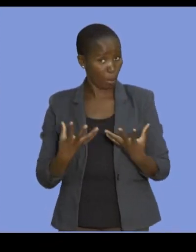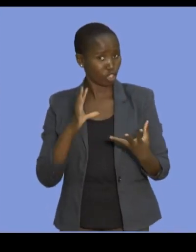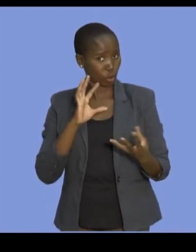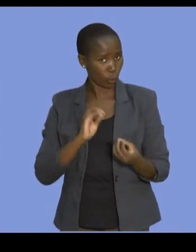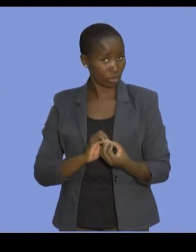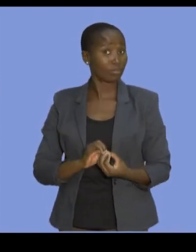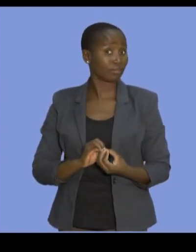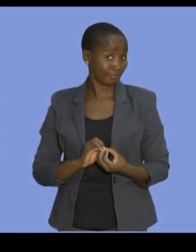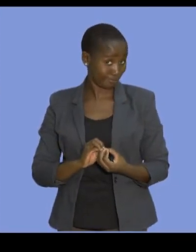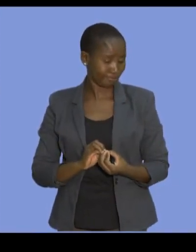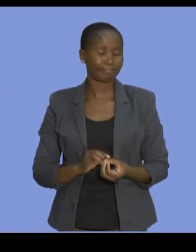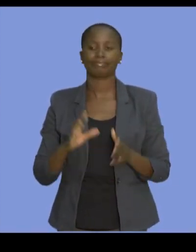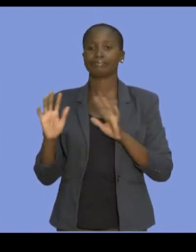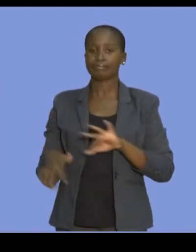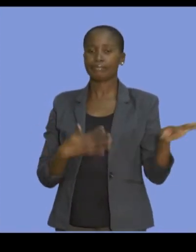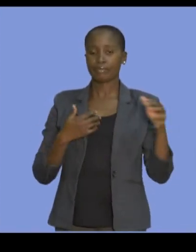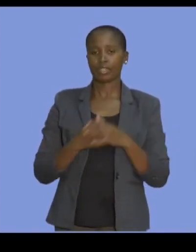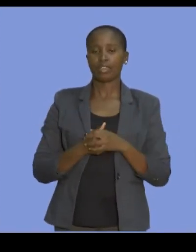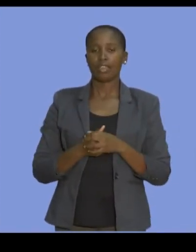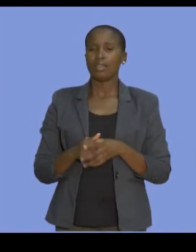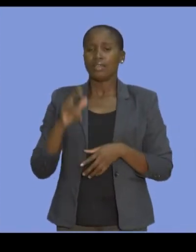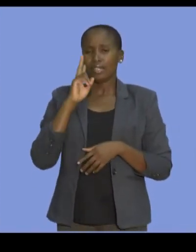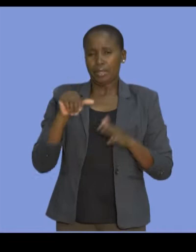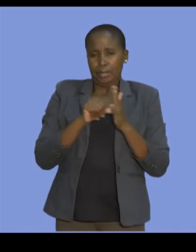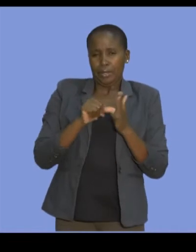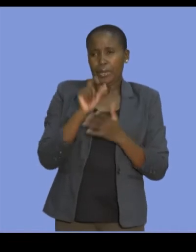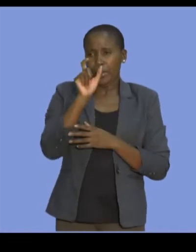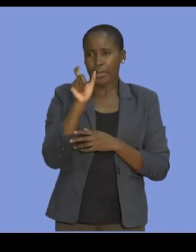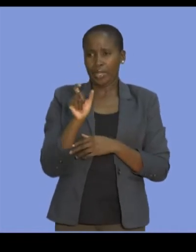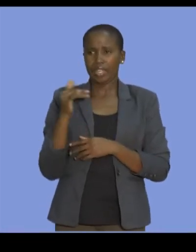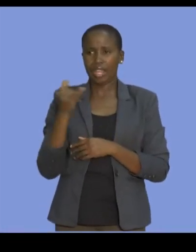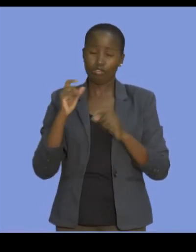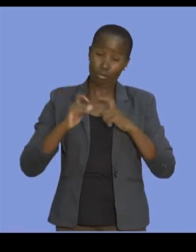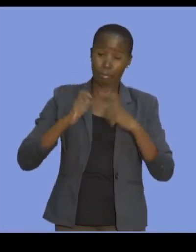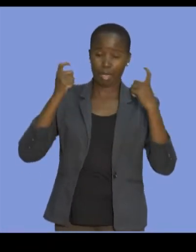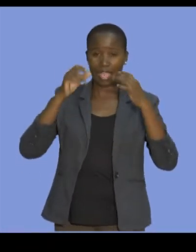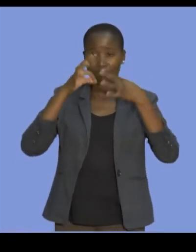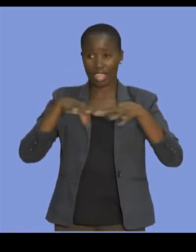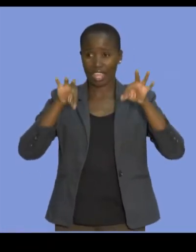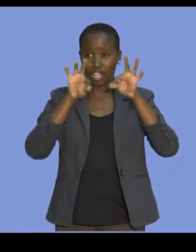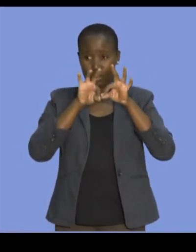Then we'll look at some keywords: extreme value and skewed.